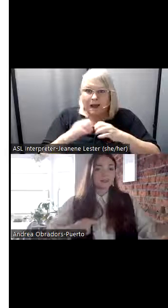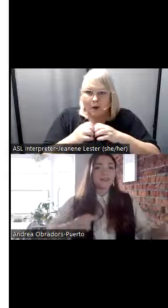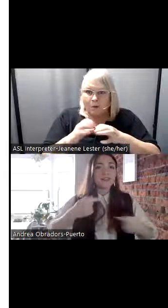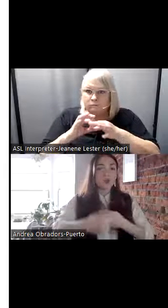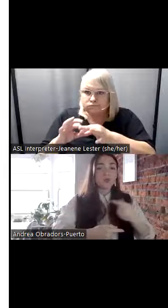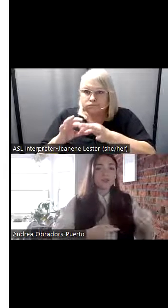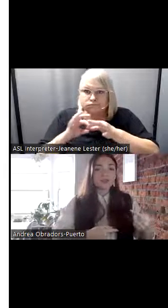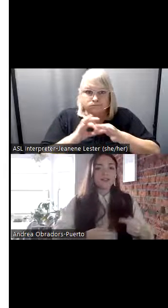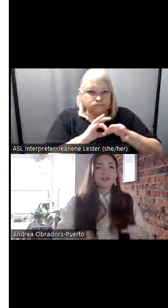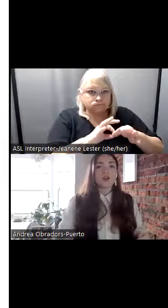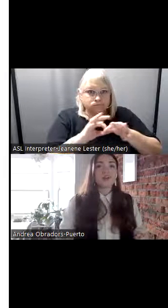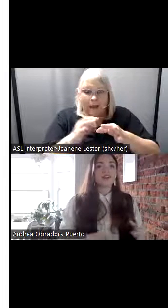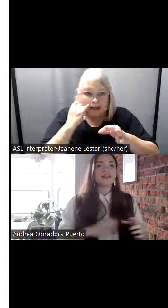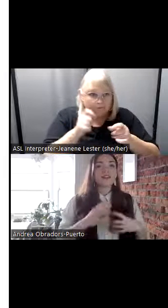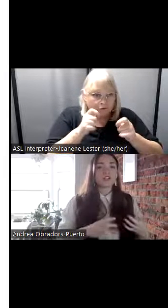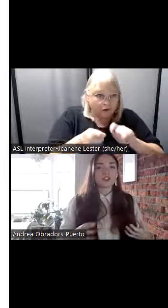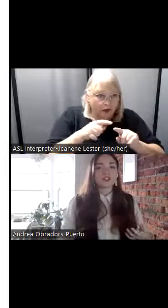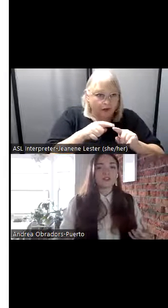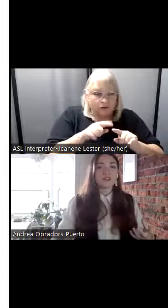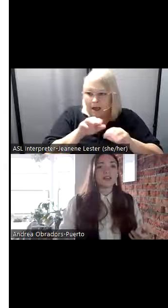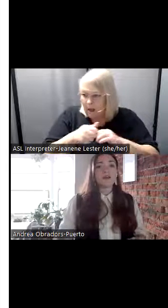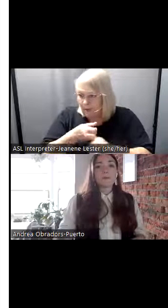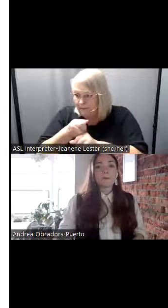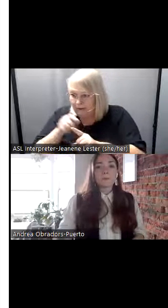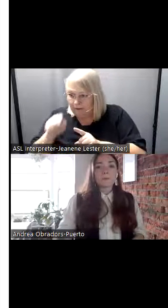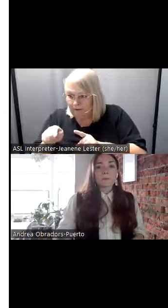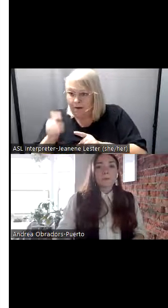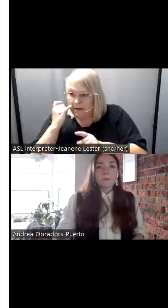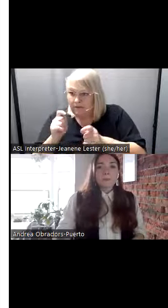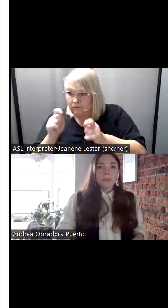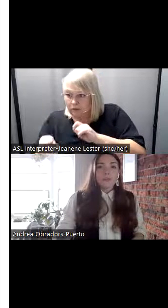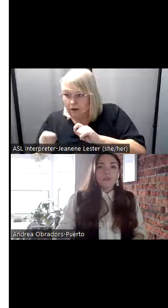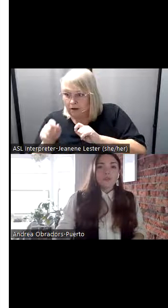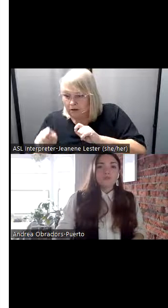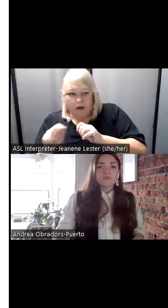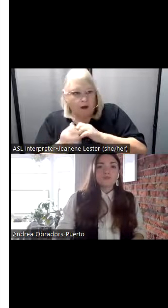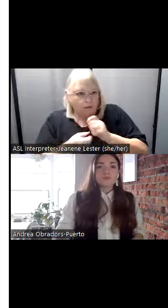impact the other ones, right? This interconnectivity.